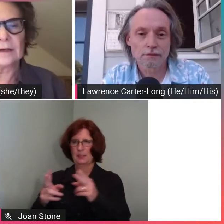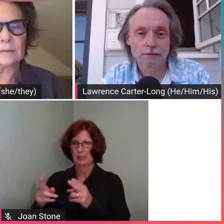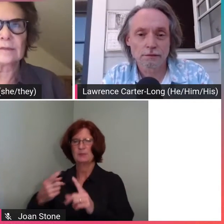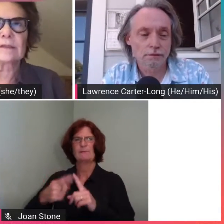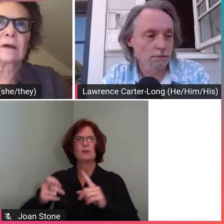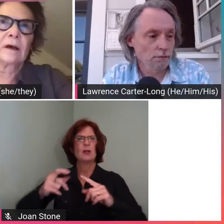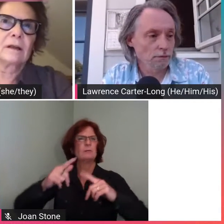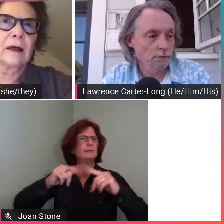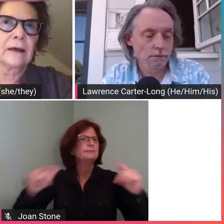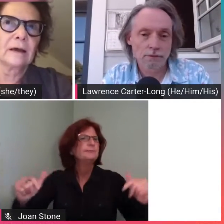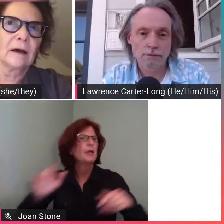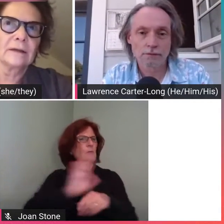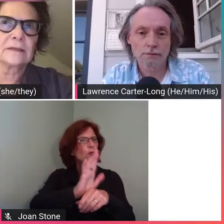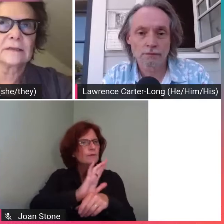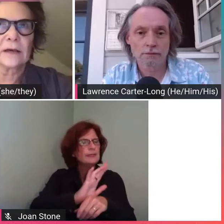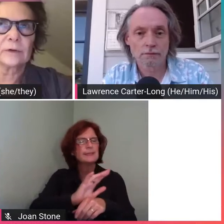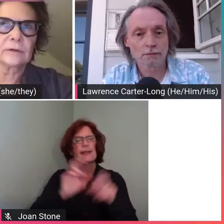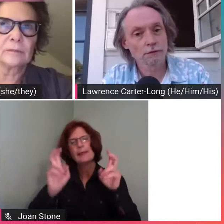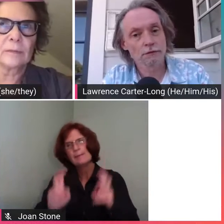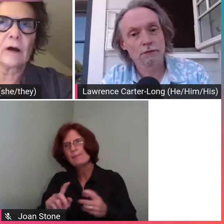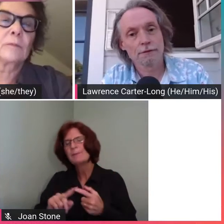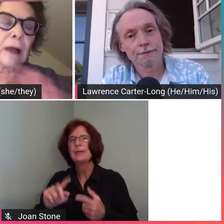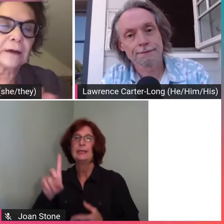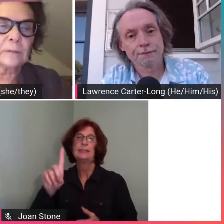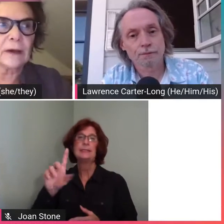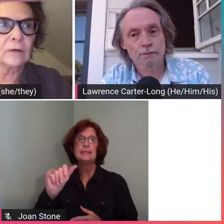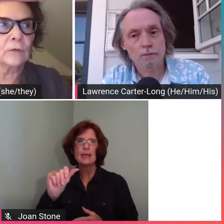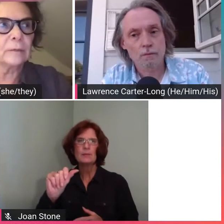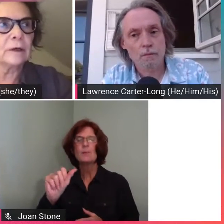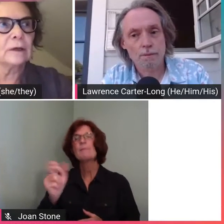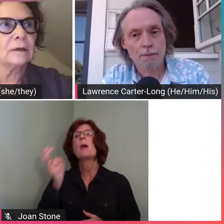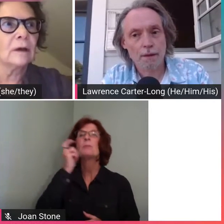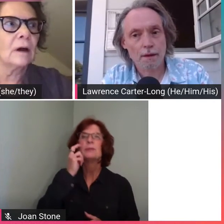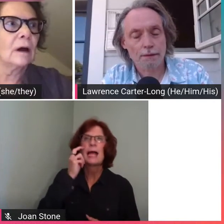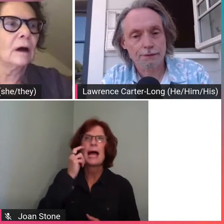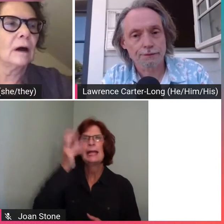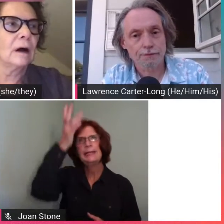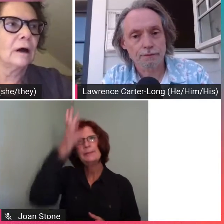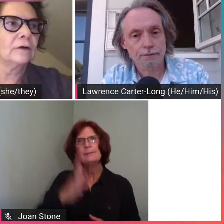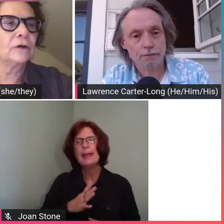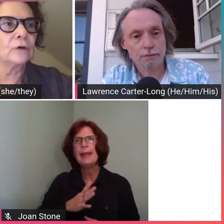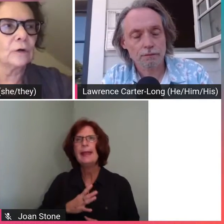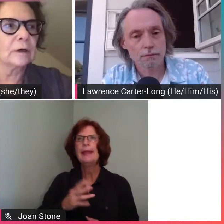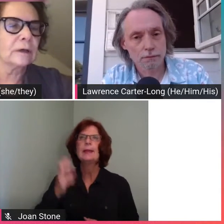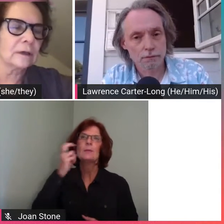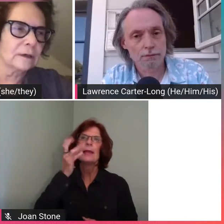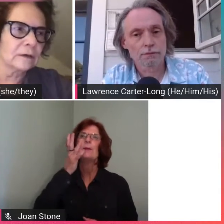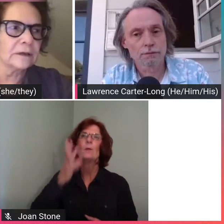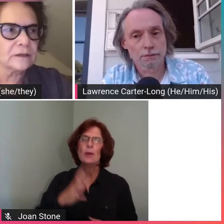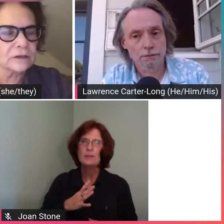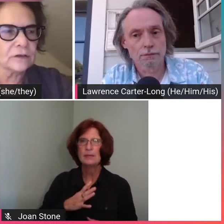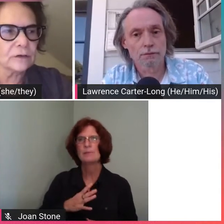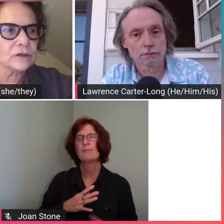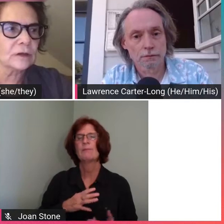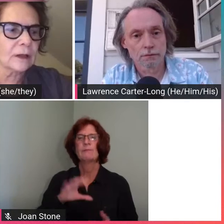around themes like disabled or blind men and women, cure,